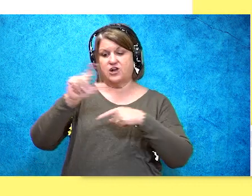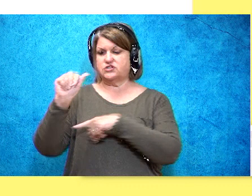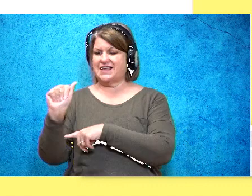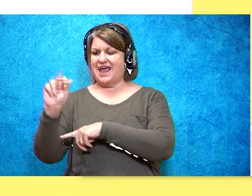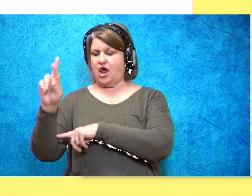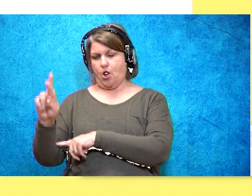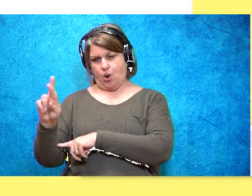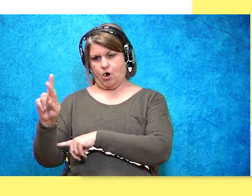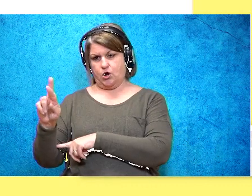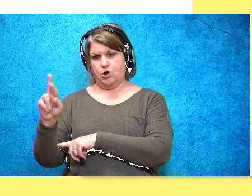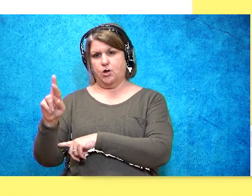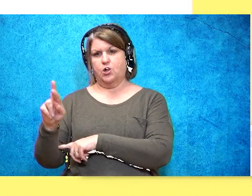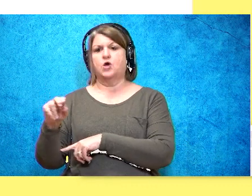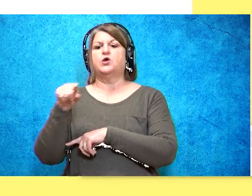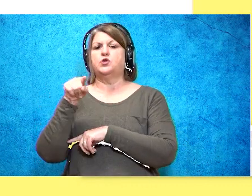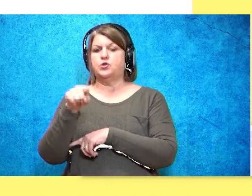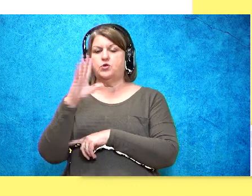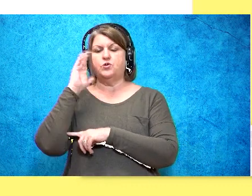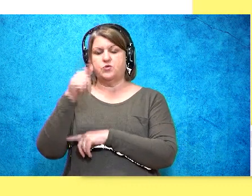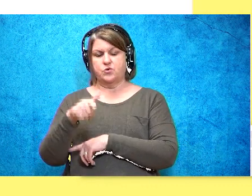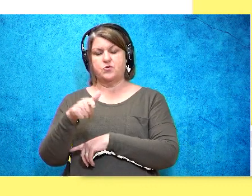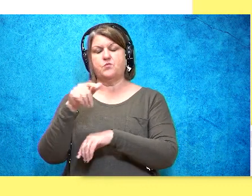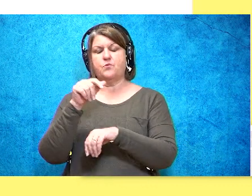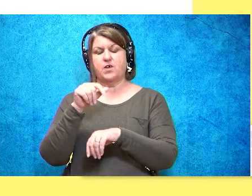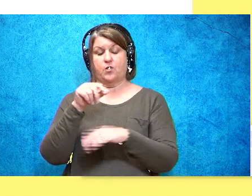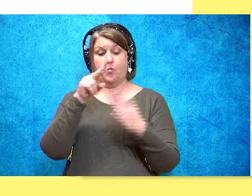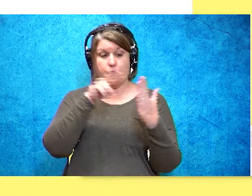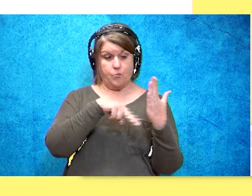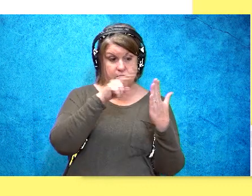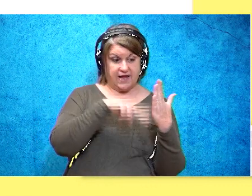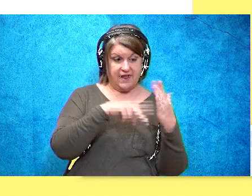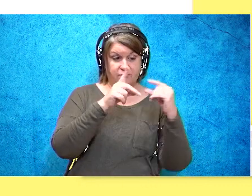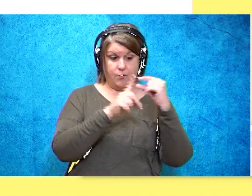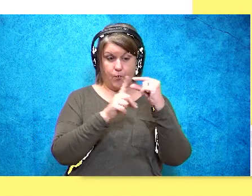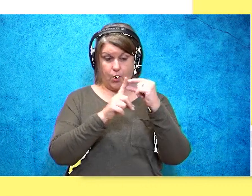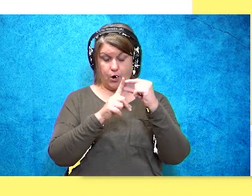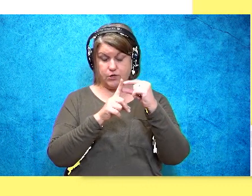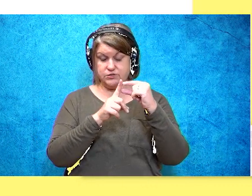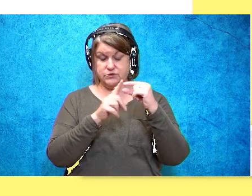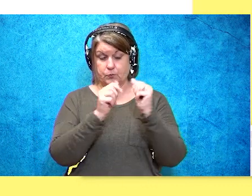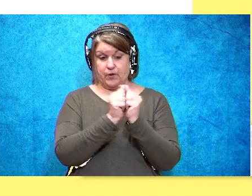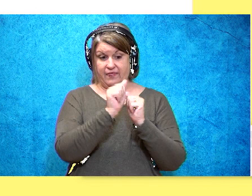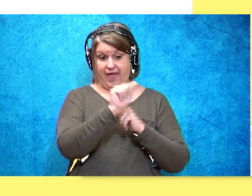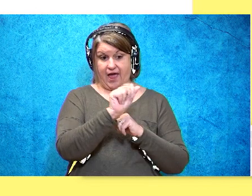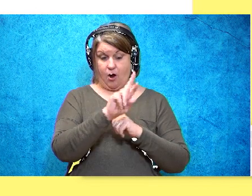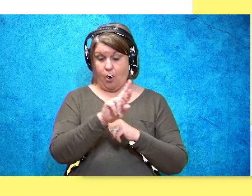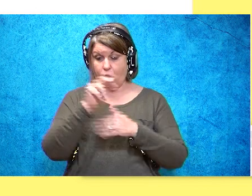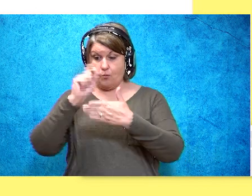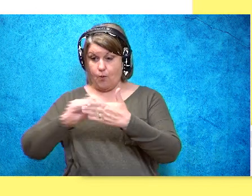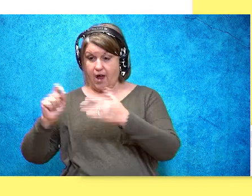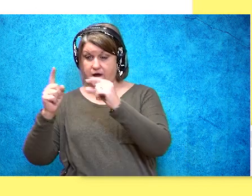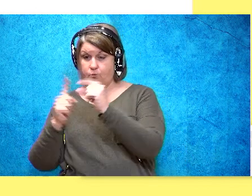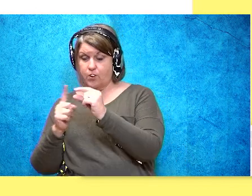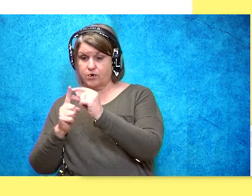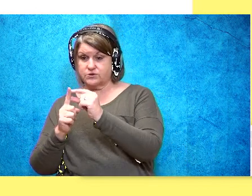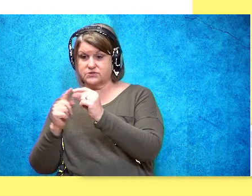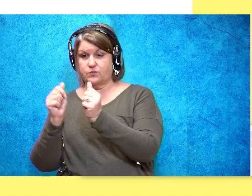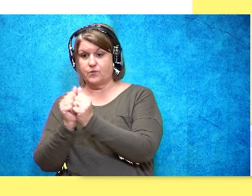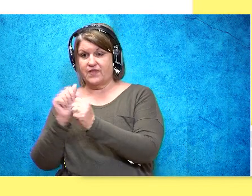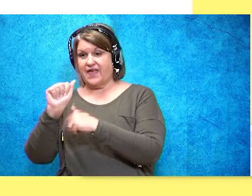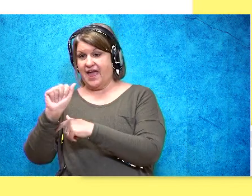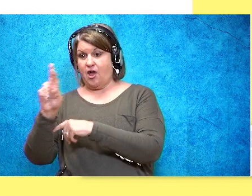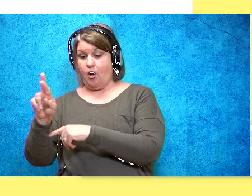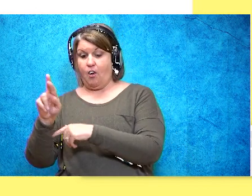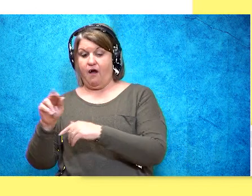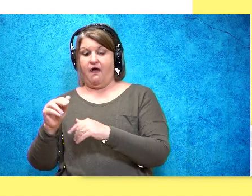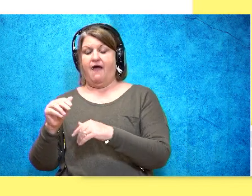did together. You're going to read words with AR, write words with AR, and you're going to write some sentences. So this is